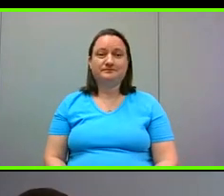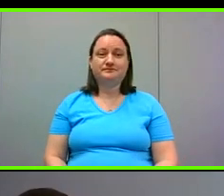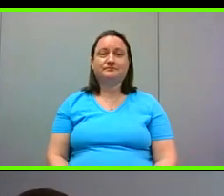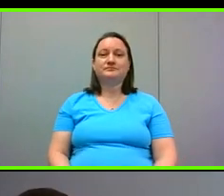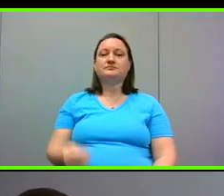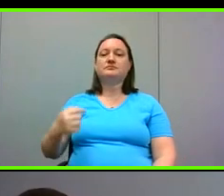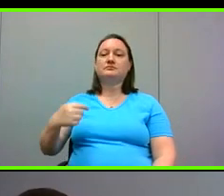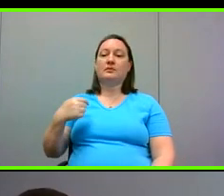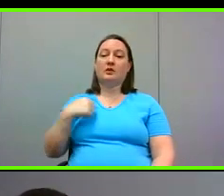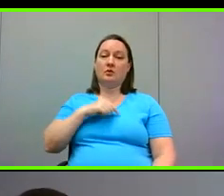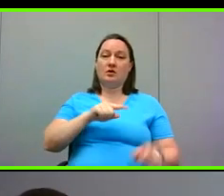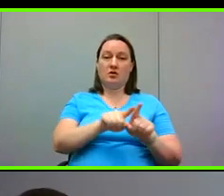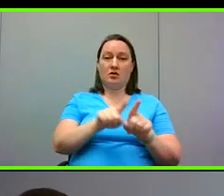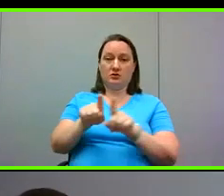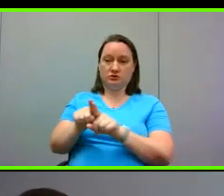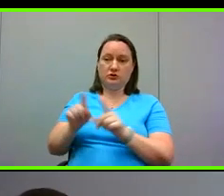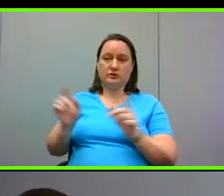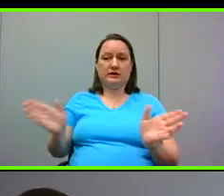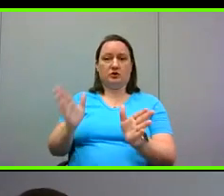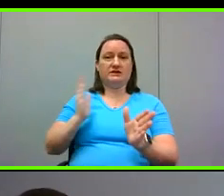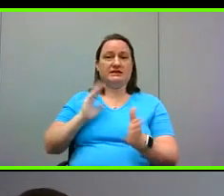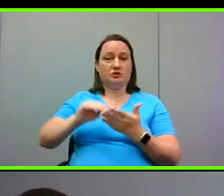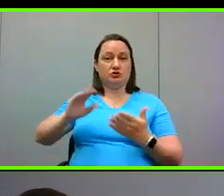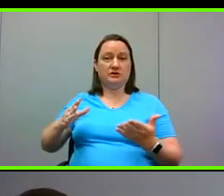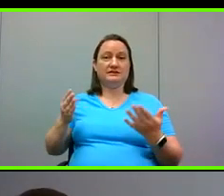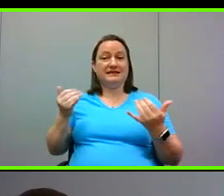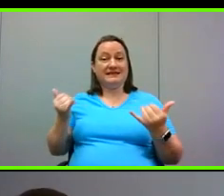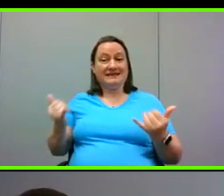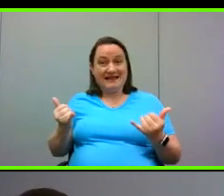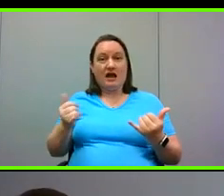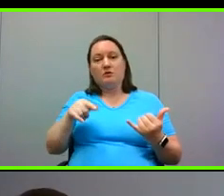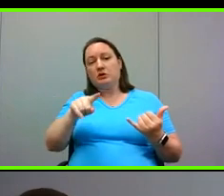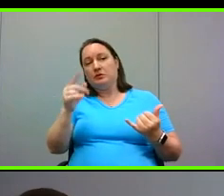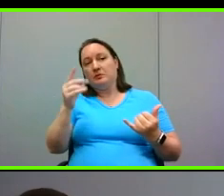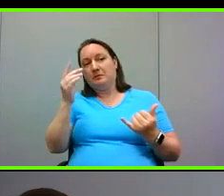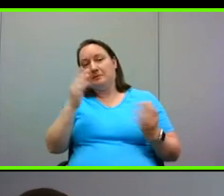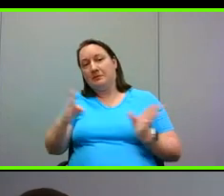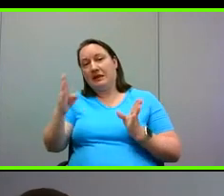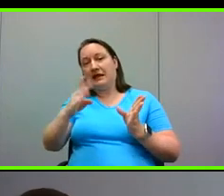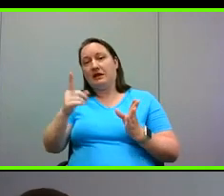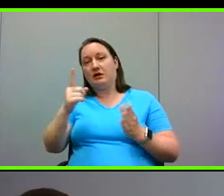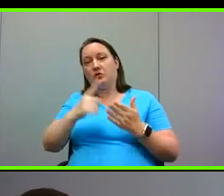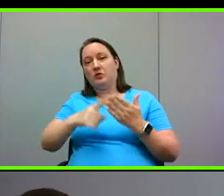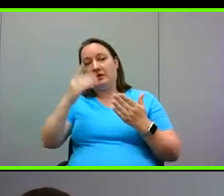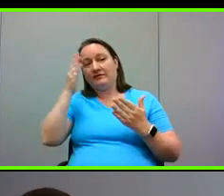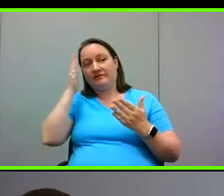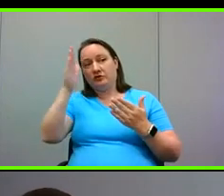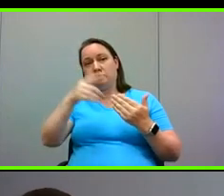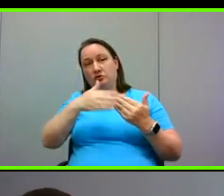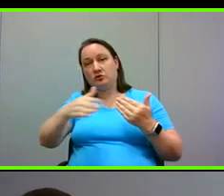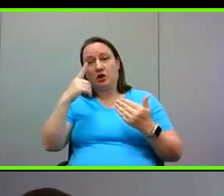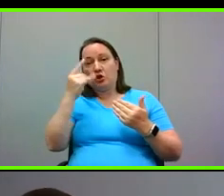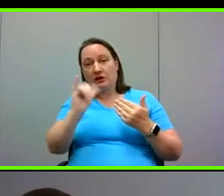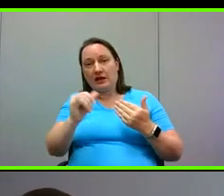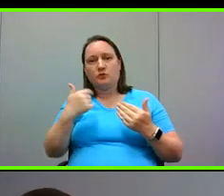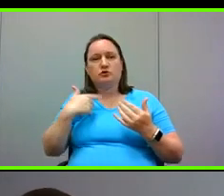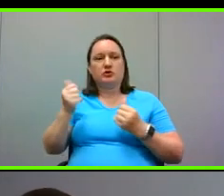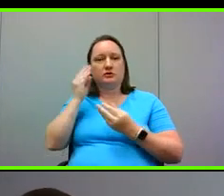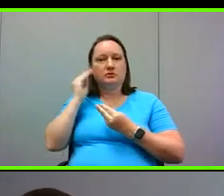also trying to work with our schools now as they're planning what their reopening plan is going to look like and starting to get that information out. Have